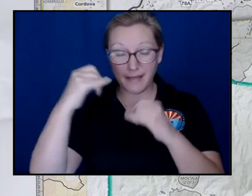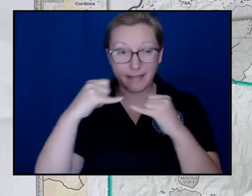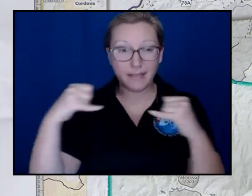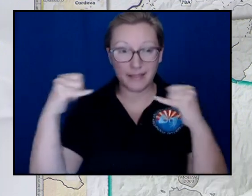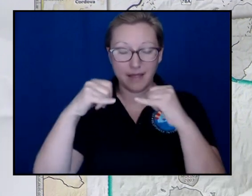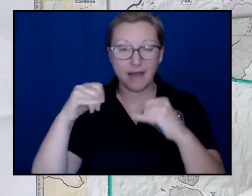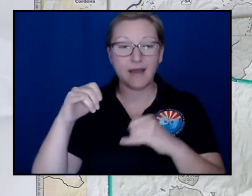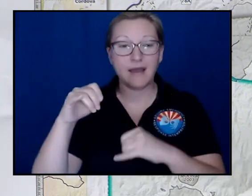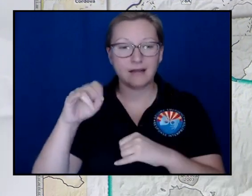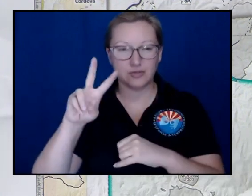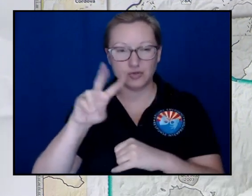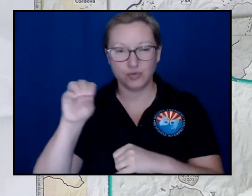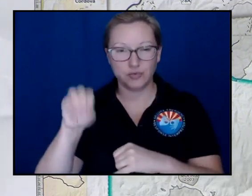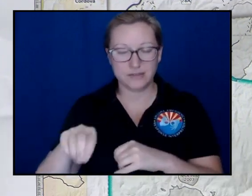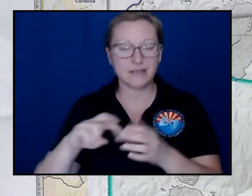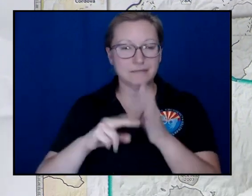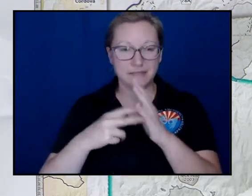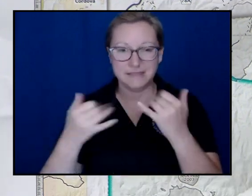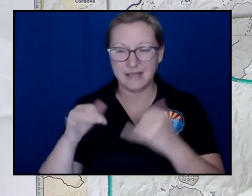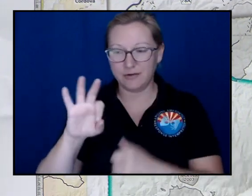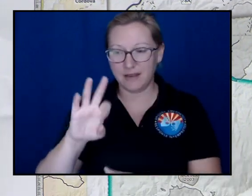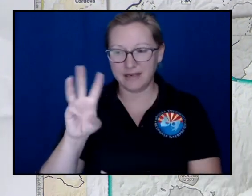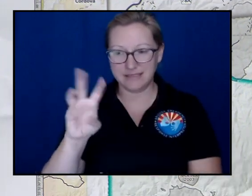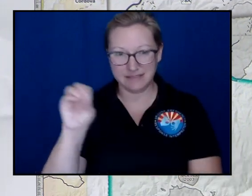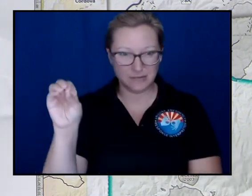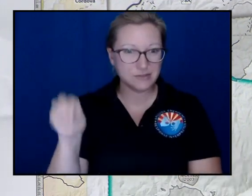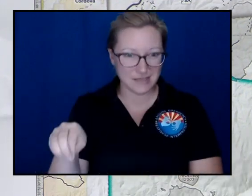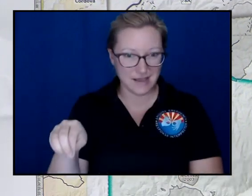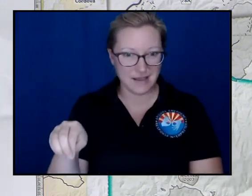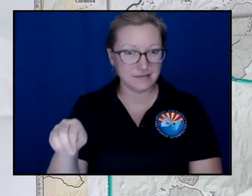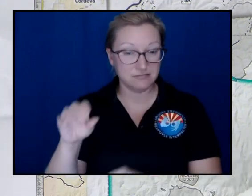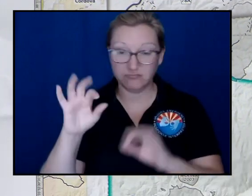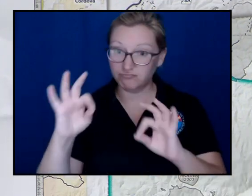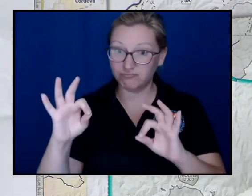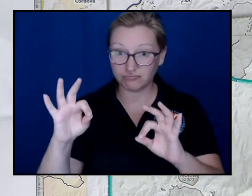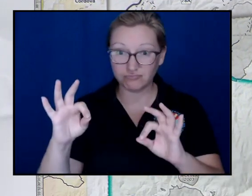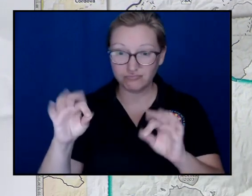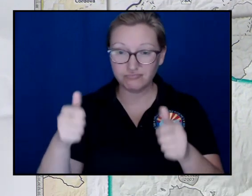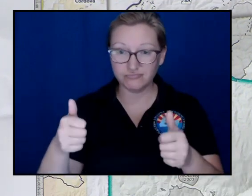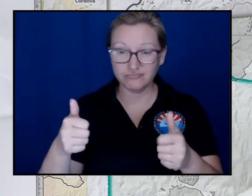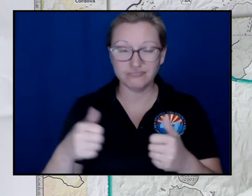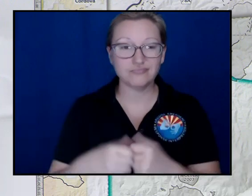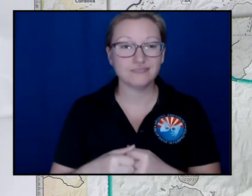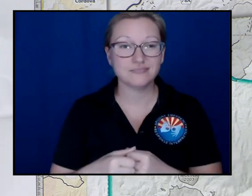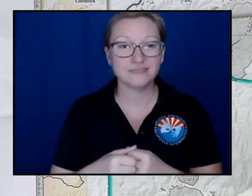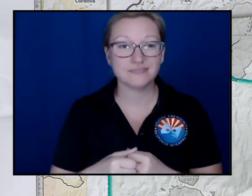last briefing or update. So that's good. Again, I just want to reiterate